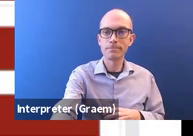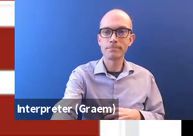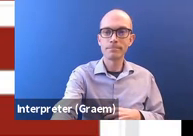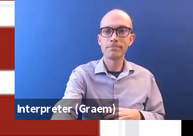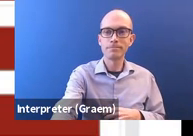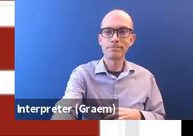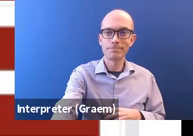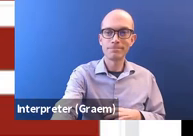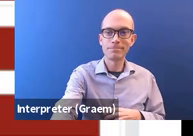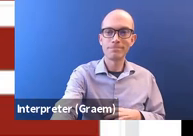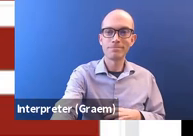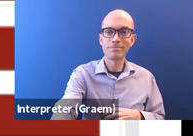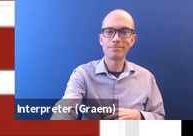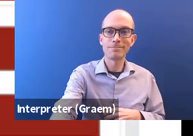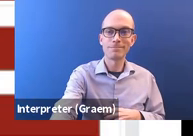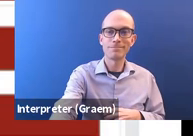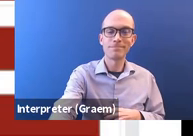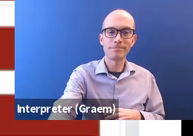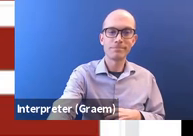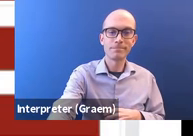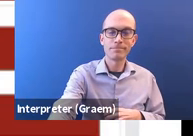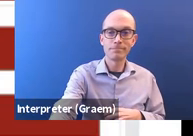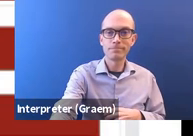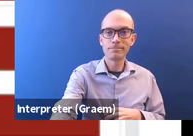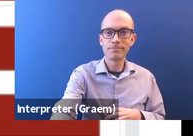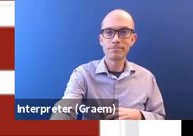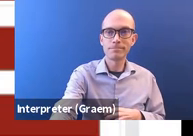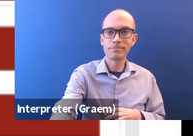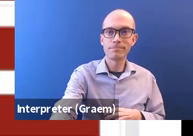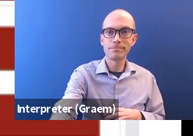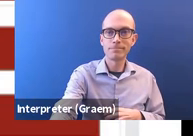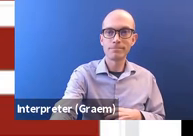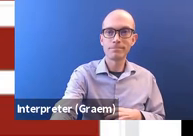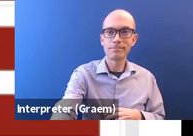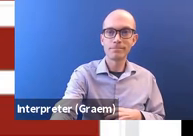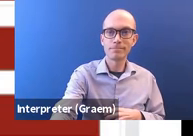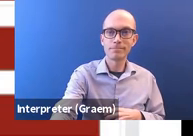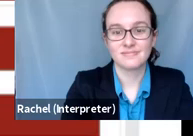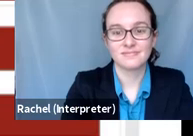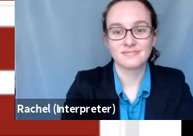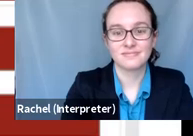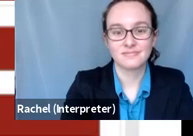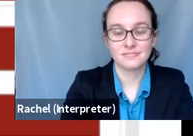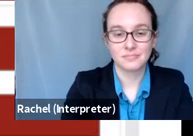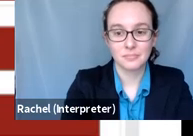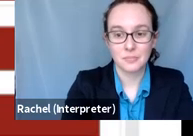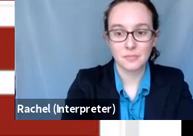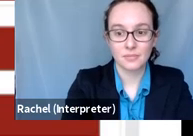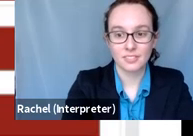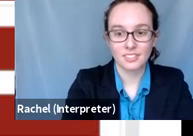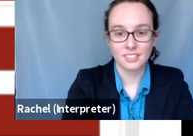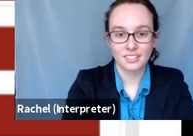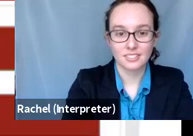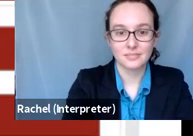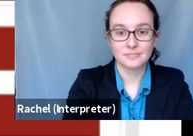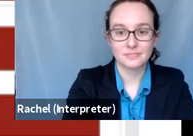Great, students, are there any more questions for Paul from the bookstore or for the event in general that you have